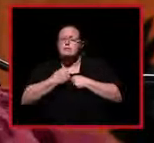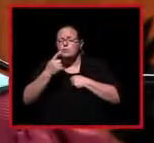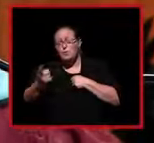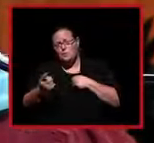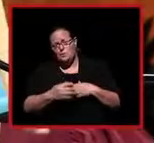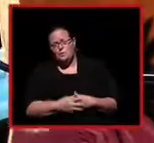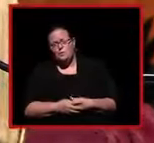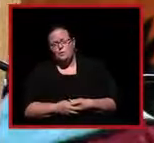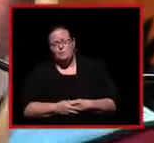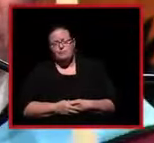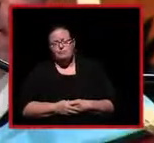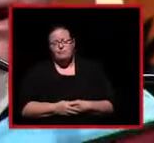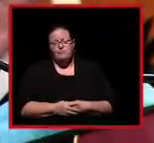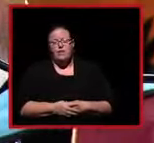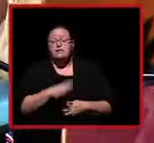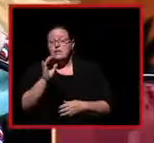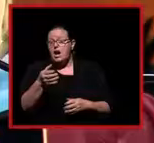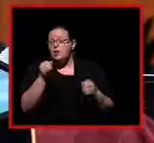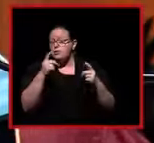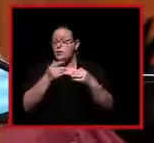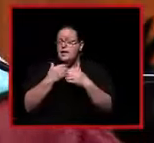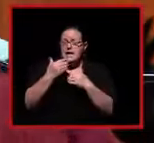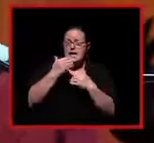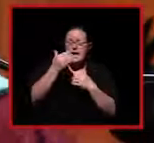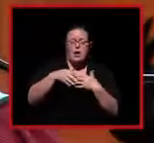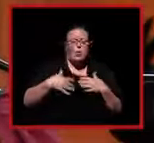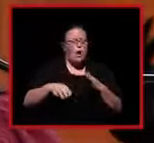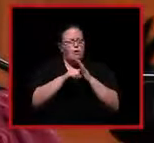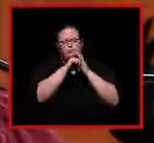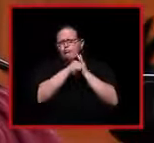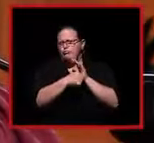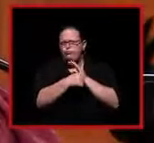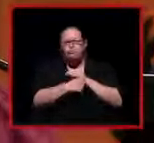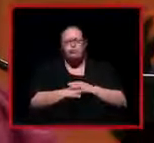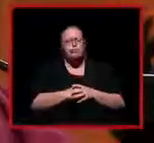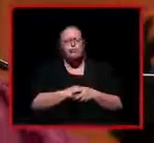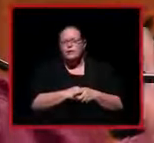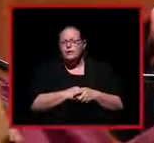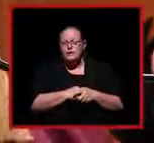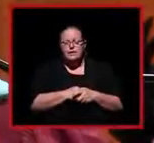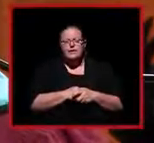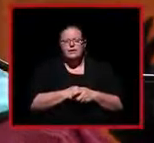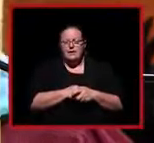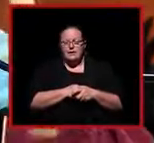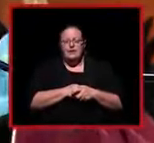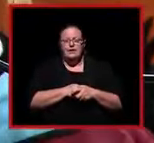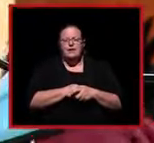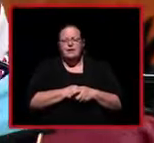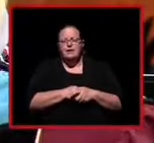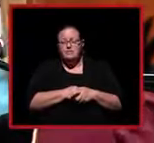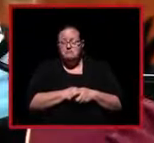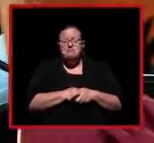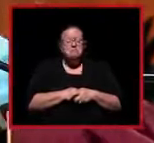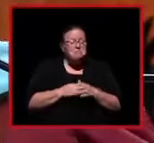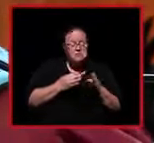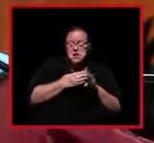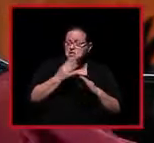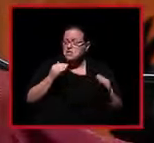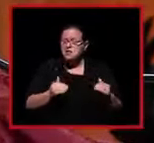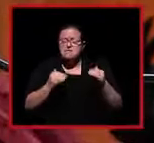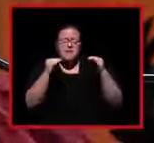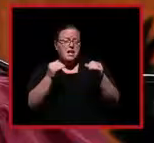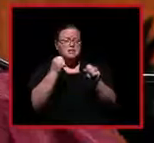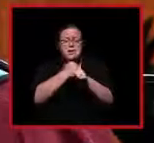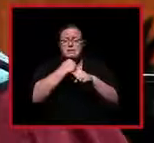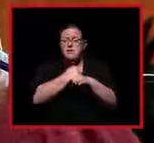that you have ahead of you is immense. I don't want you to rule anything out. So you're majoring in advanced manufacturing?